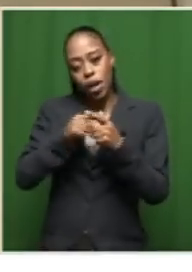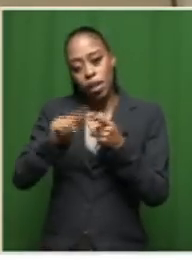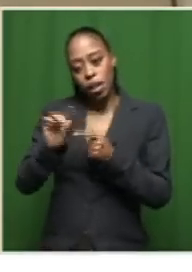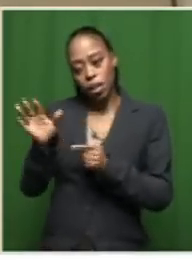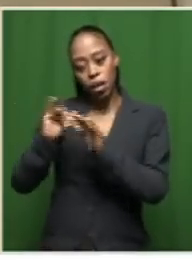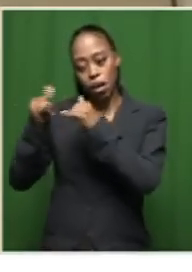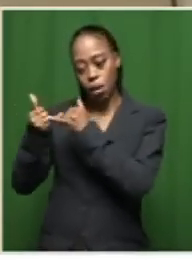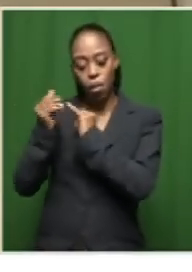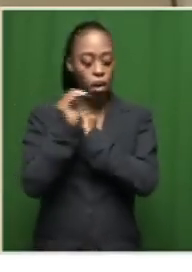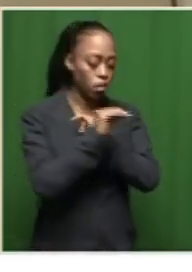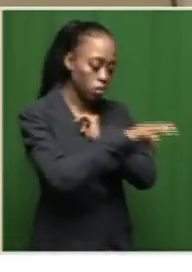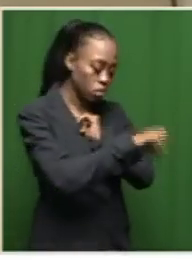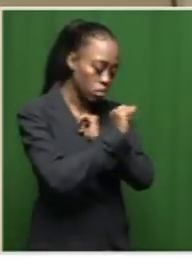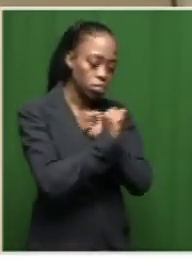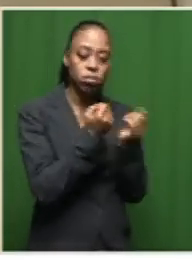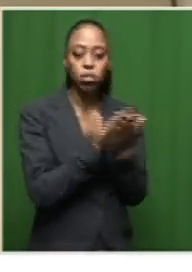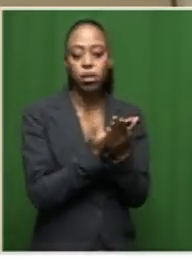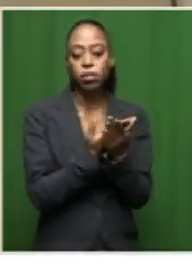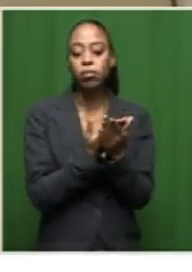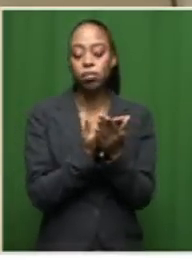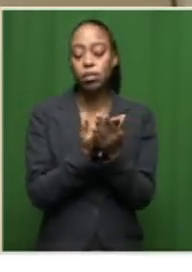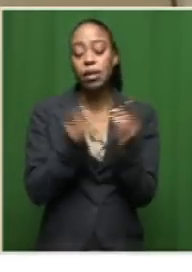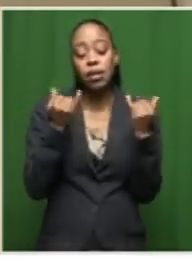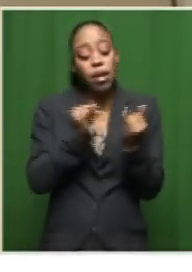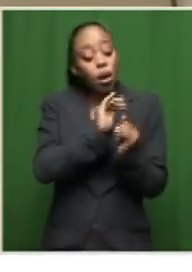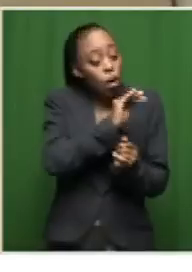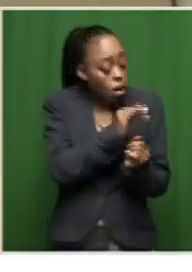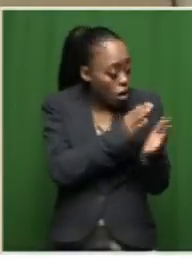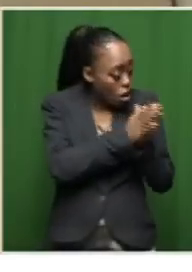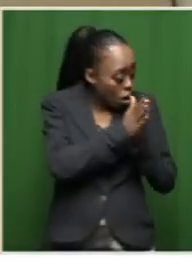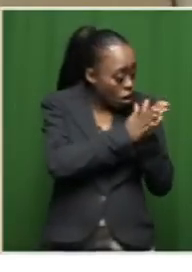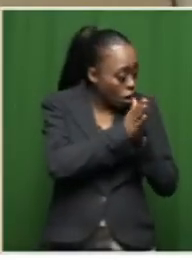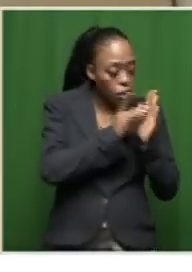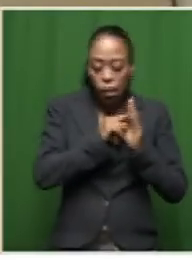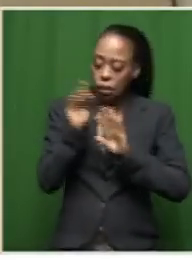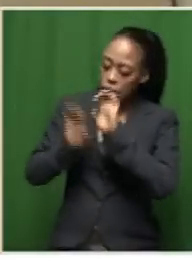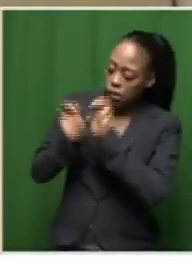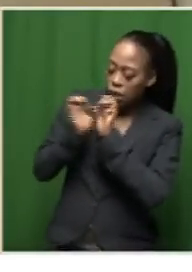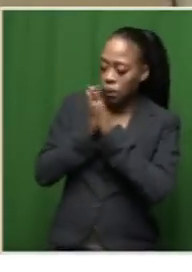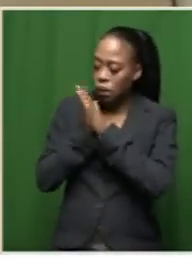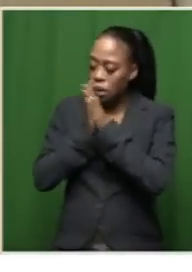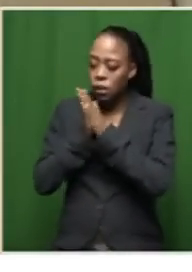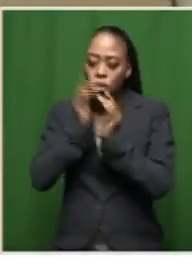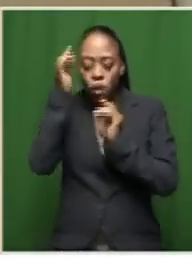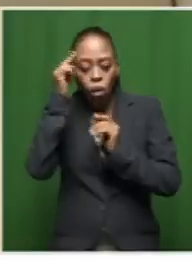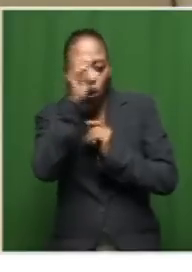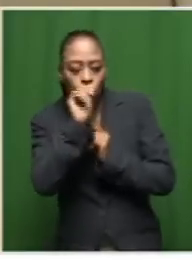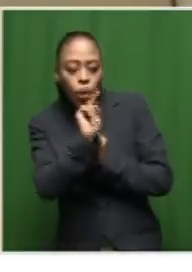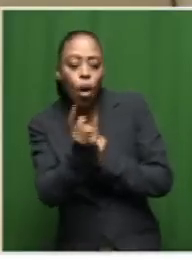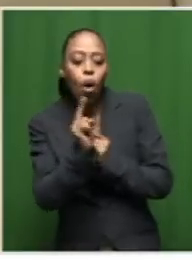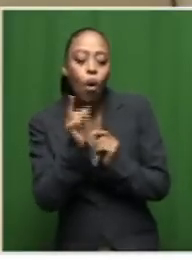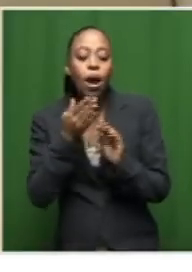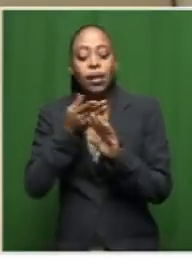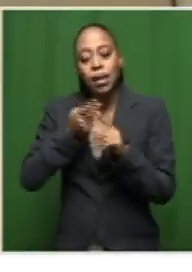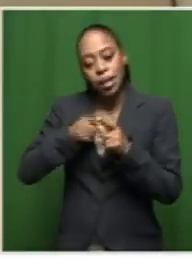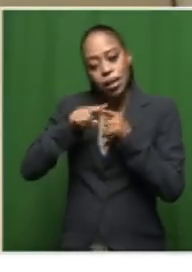employer can ask the fund, and the fund has to exercise some form of discretion, get your input before they can take